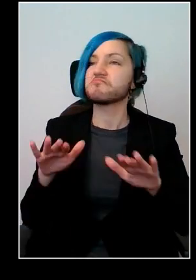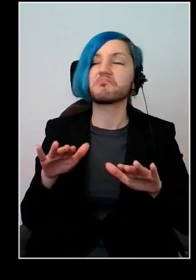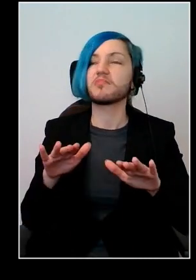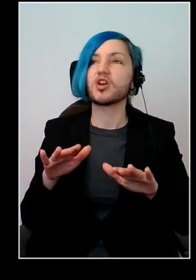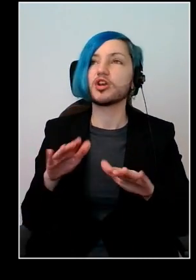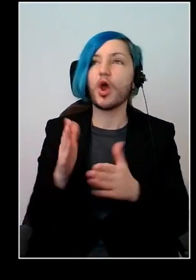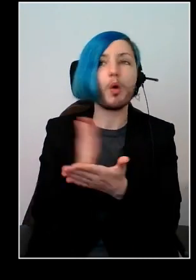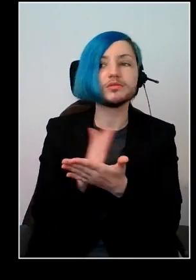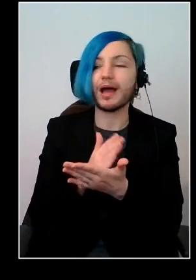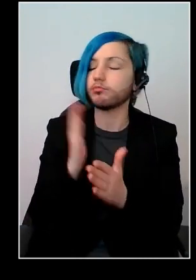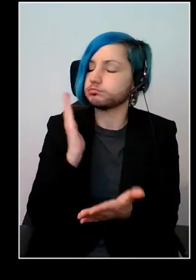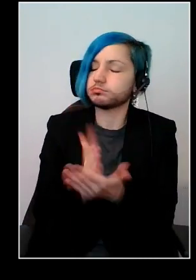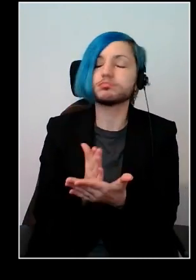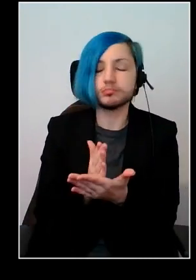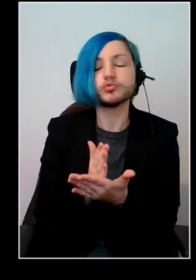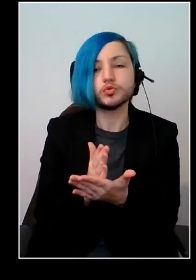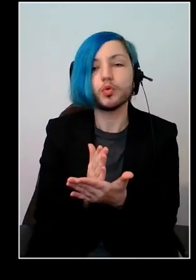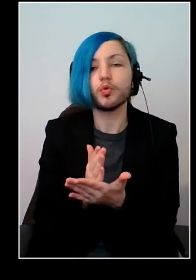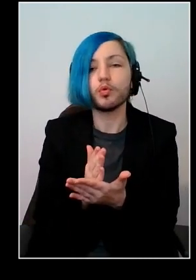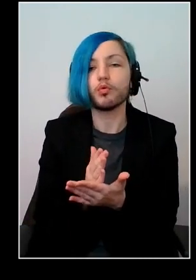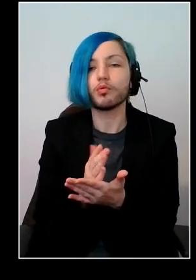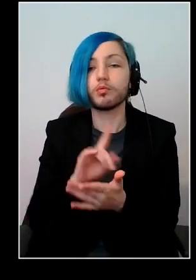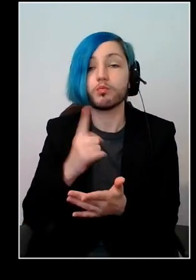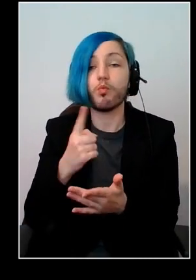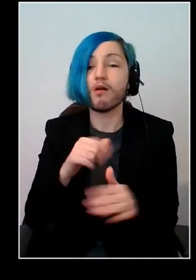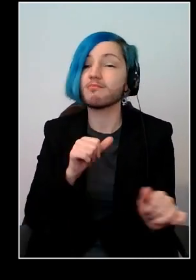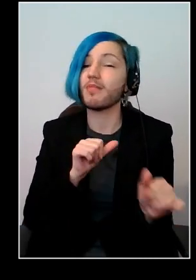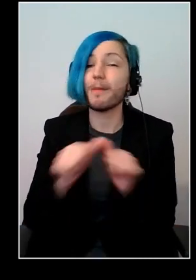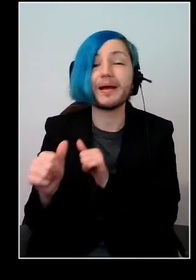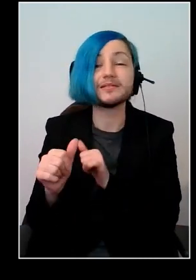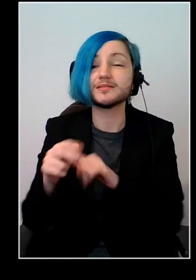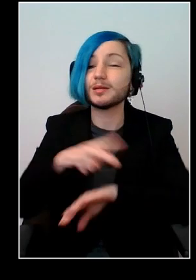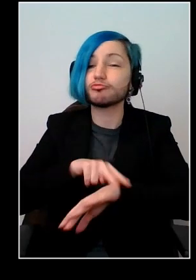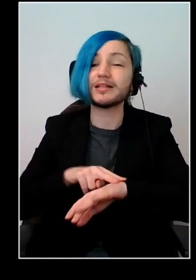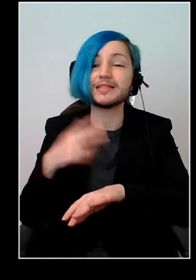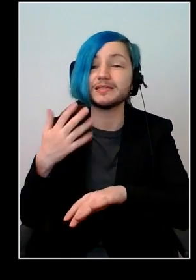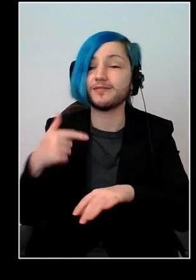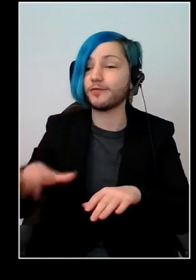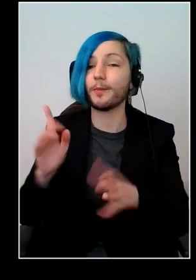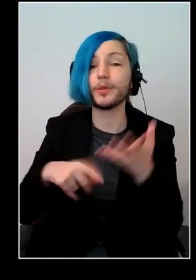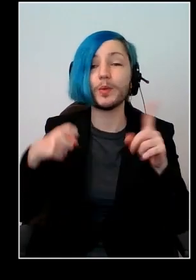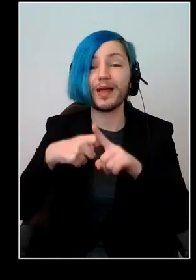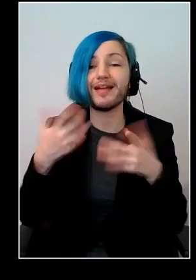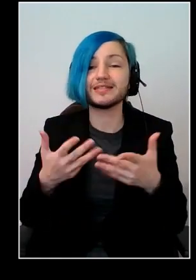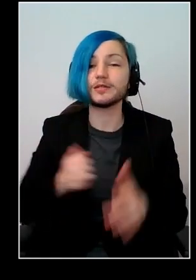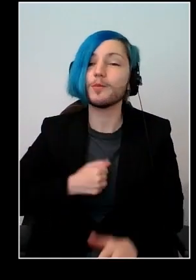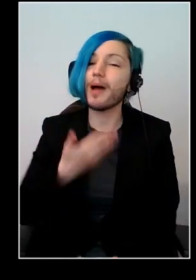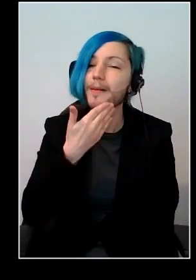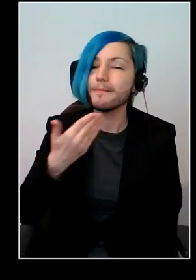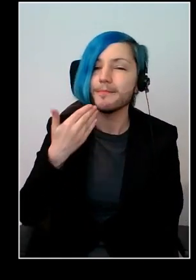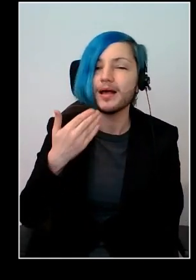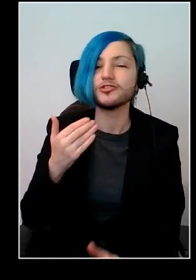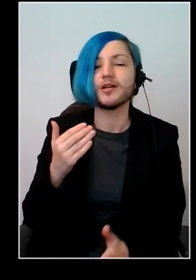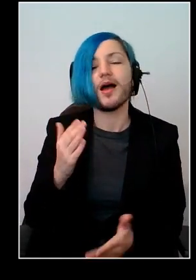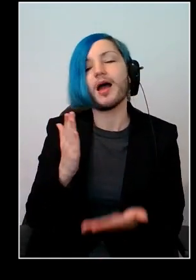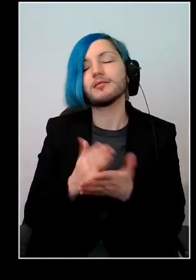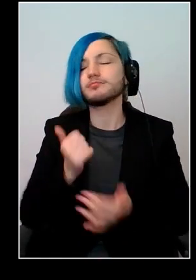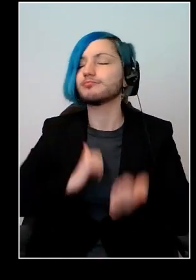apprentices in the UK today. And it's my pleasure and proud as the